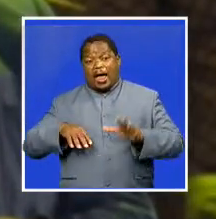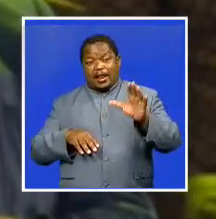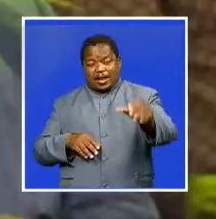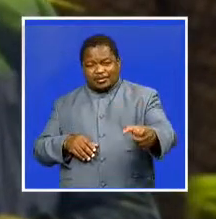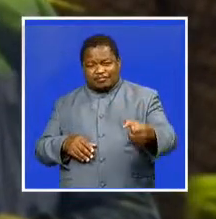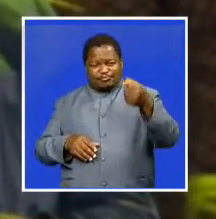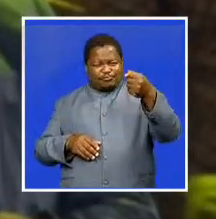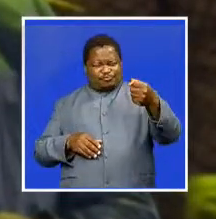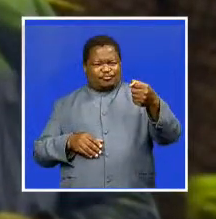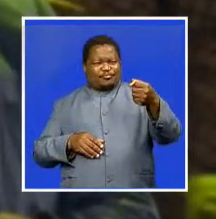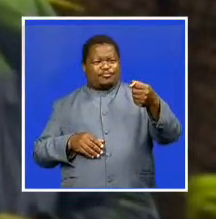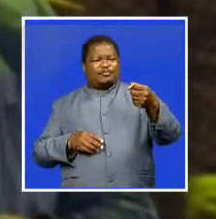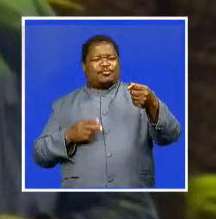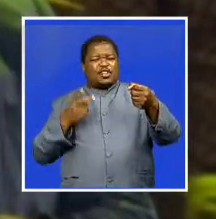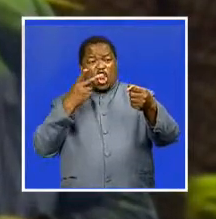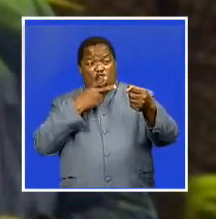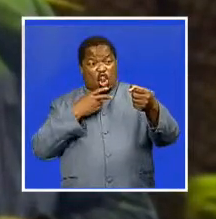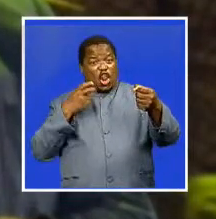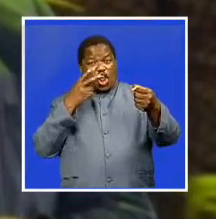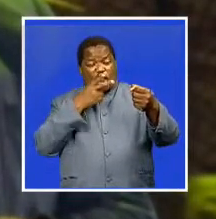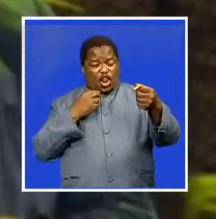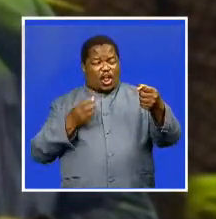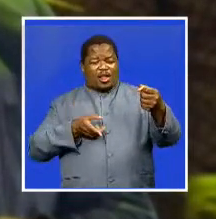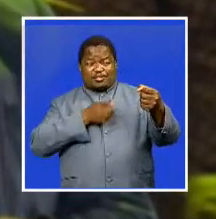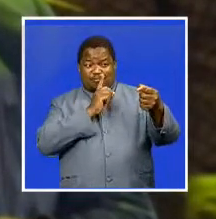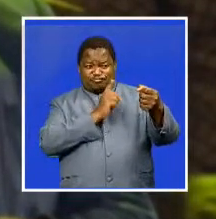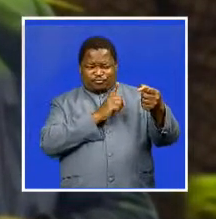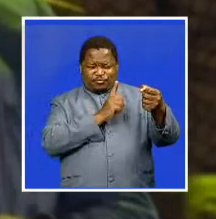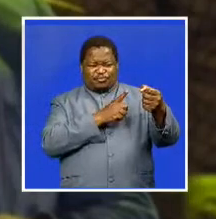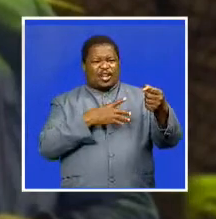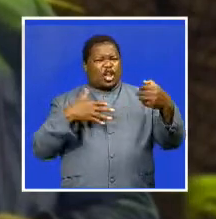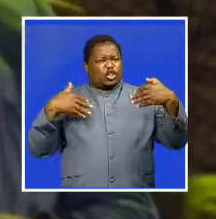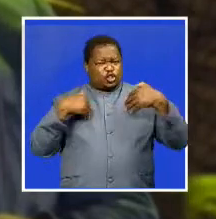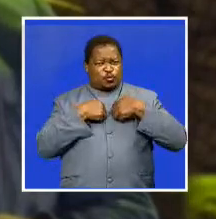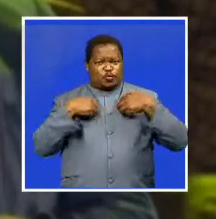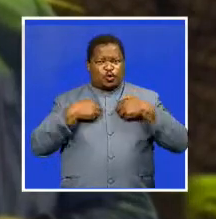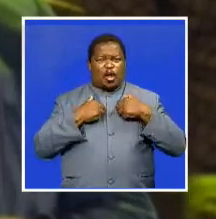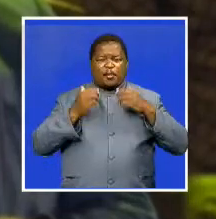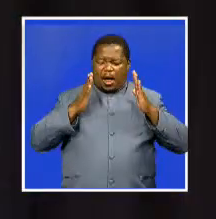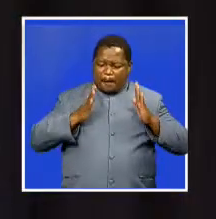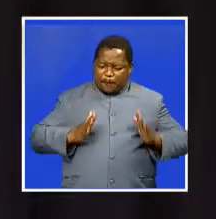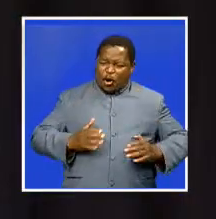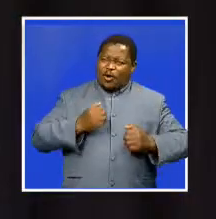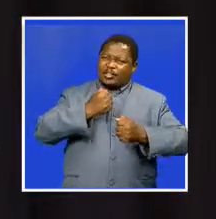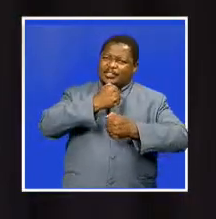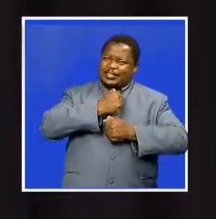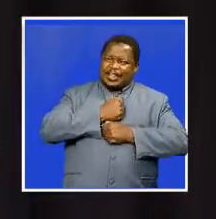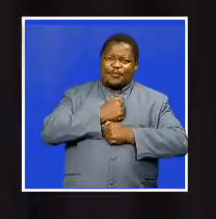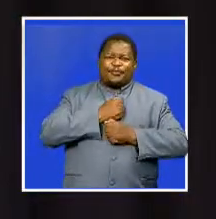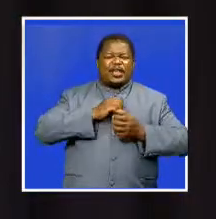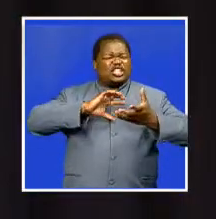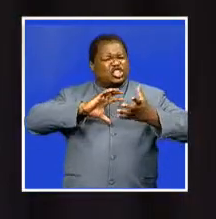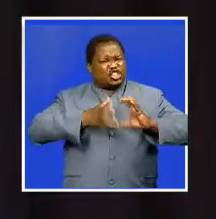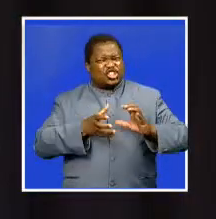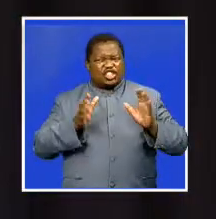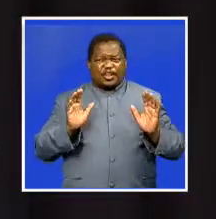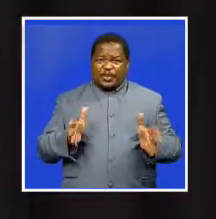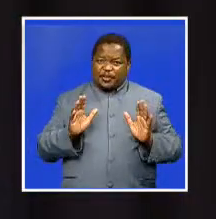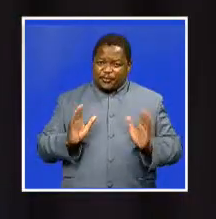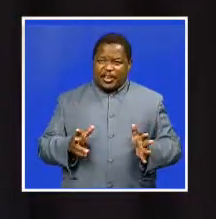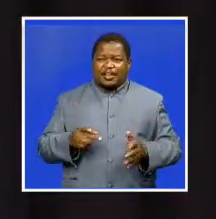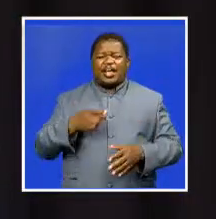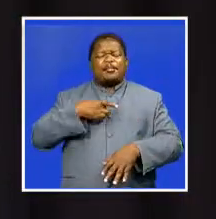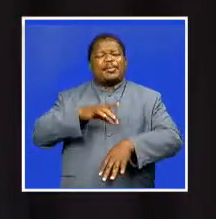athi wena responsible wena ihealth yami angisaphili kahle sengihlala ngigula nje onke malanga ngenxa